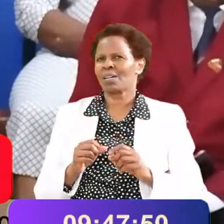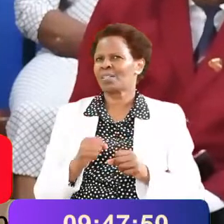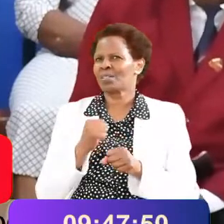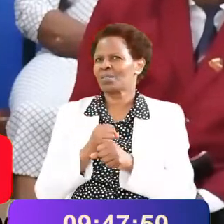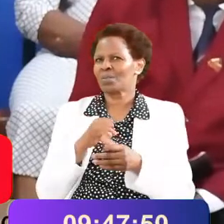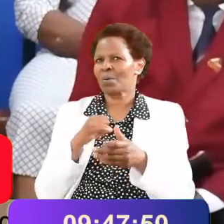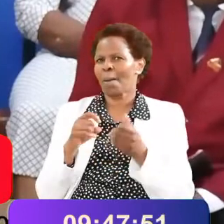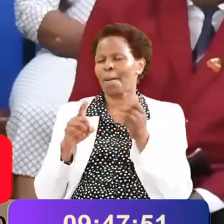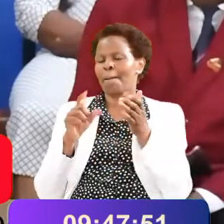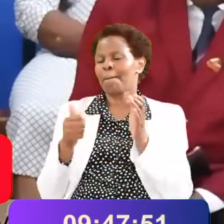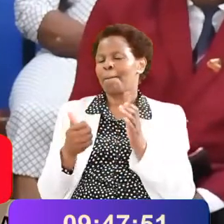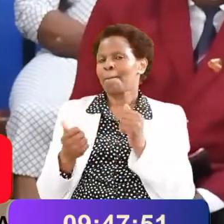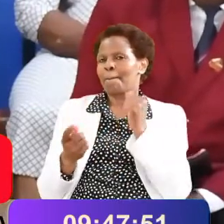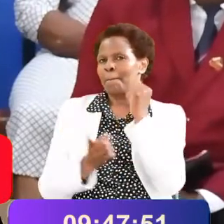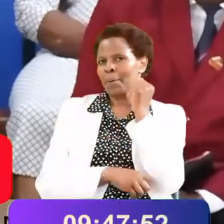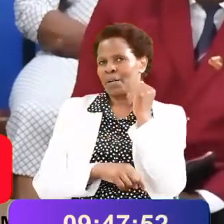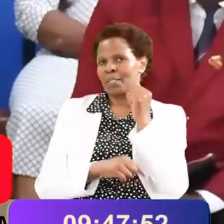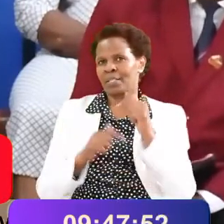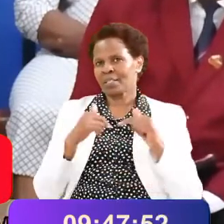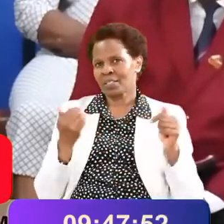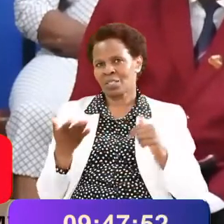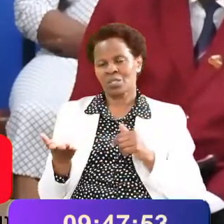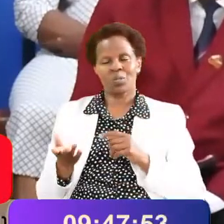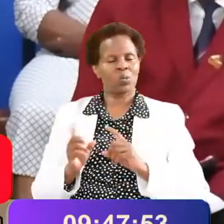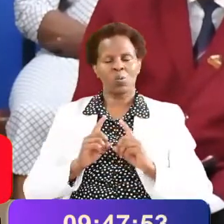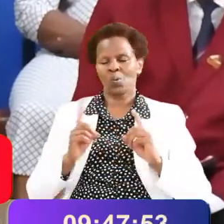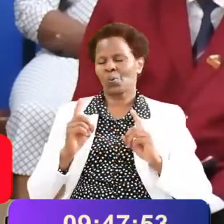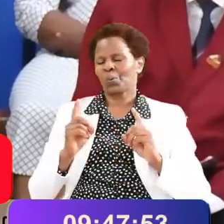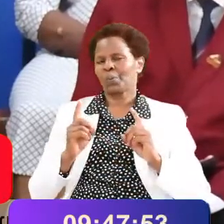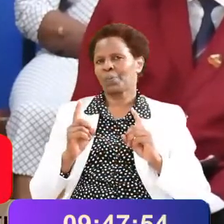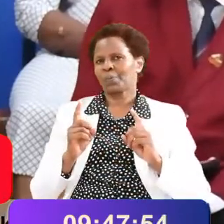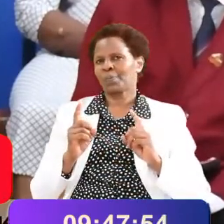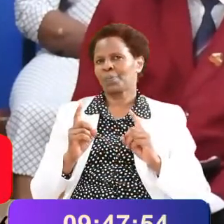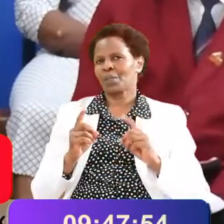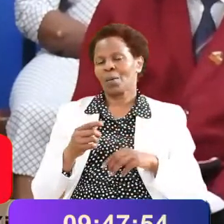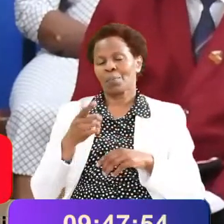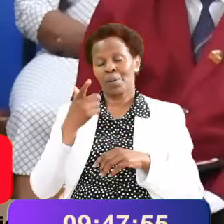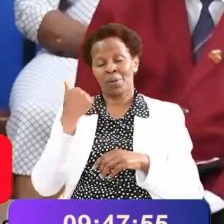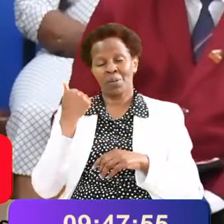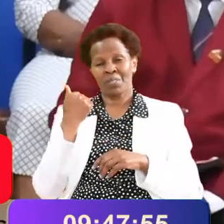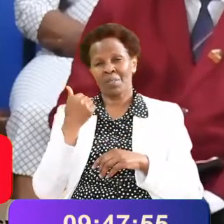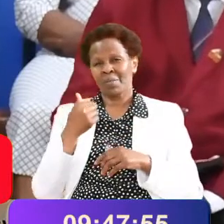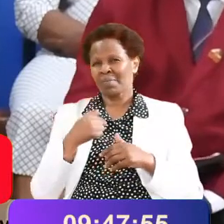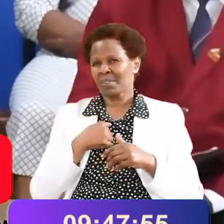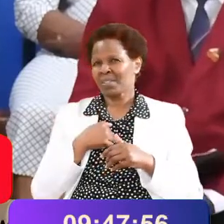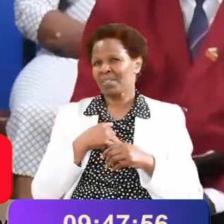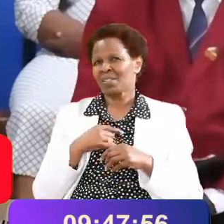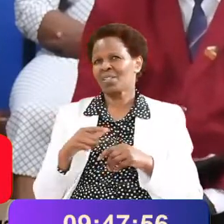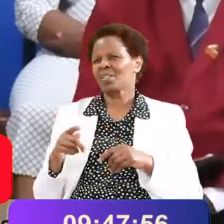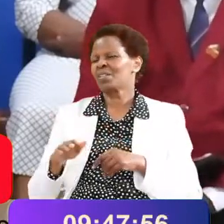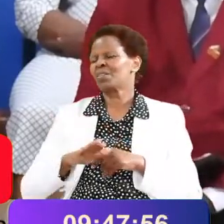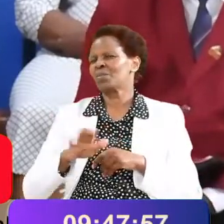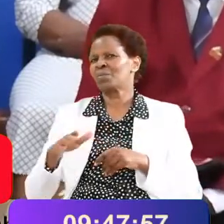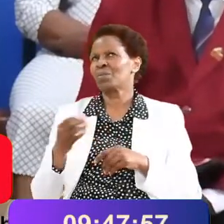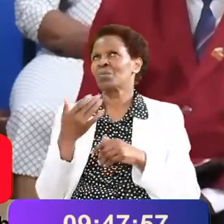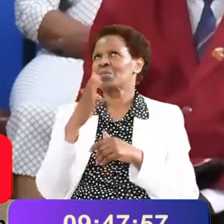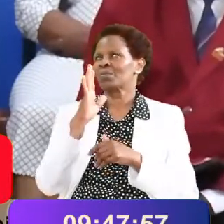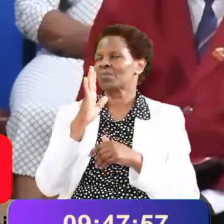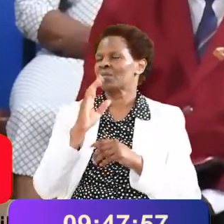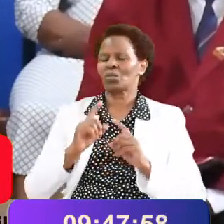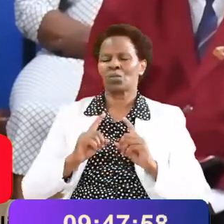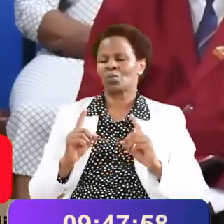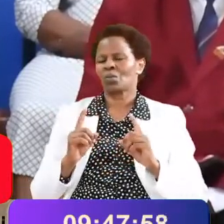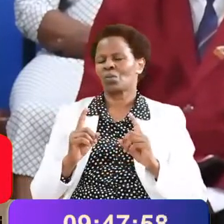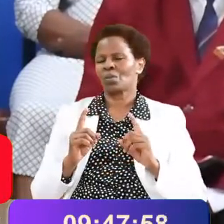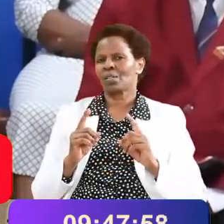have no need for retaliation. I have no need for vengeance. Because I'm not in the presence of God. You meant it for evil, but God has meant